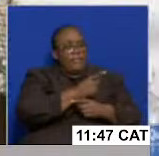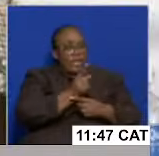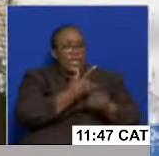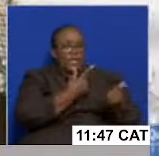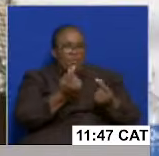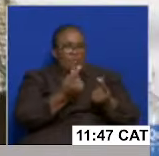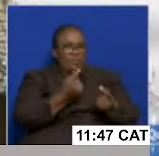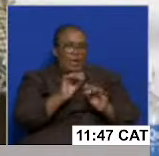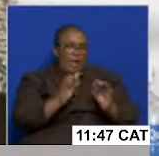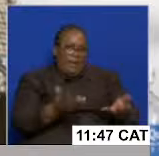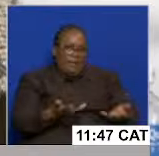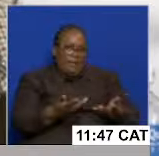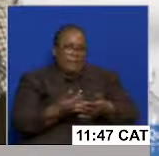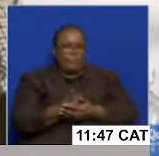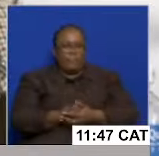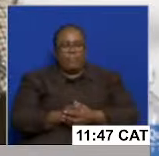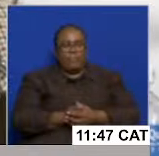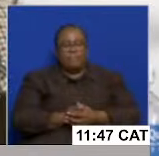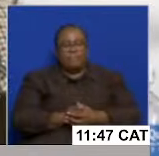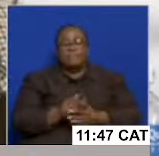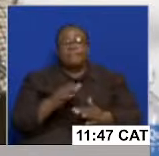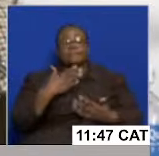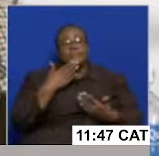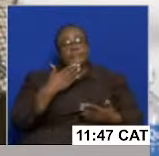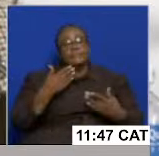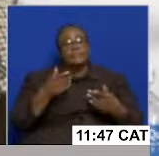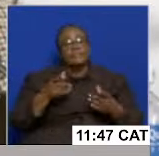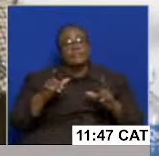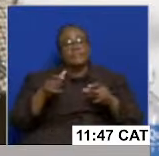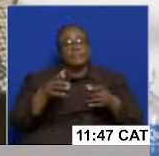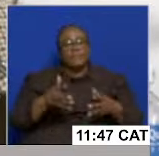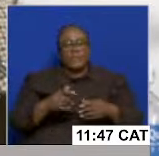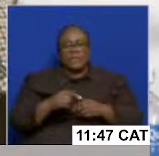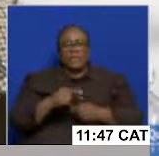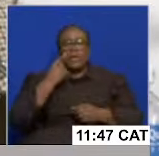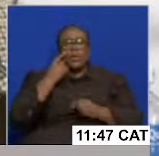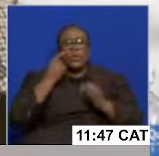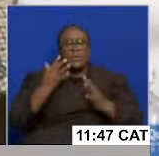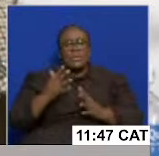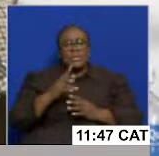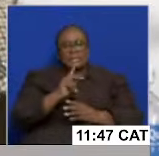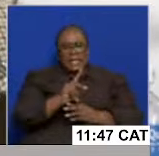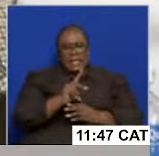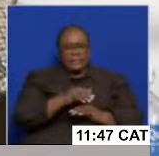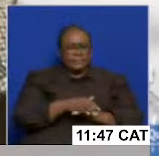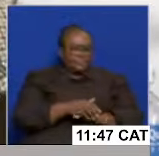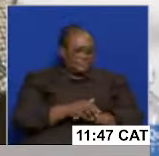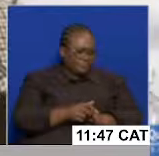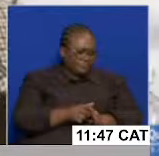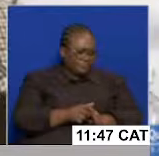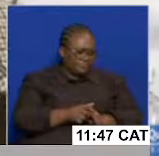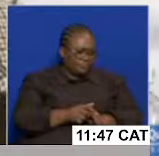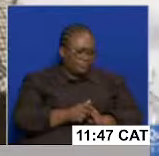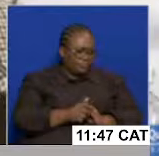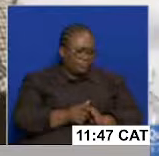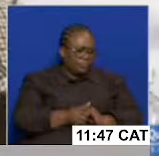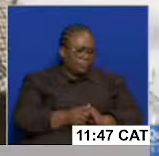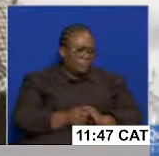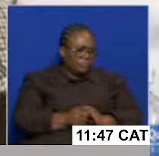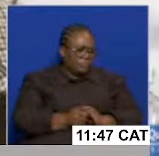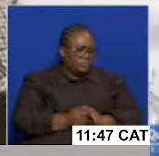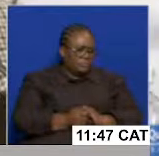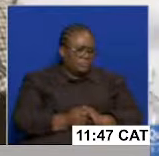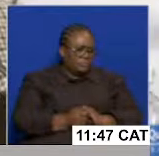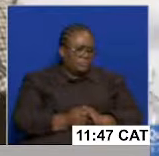Thank you, Commissioner. Witness K, with reference to your knowledge of Deputy Chief